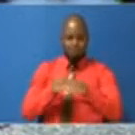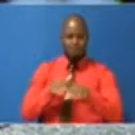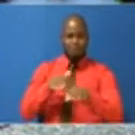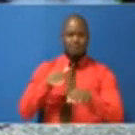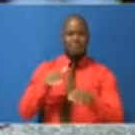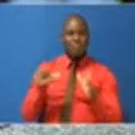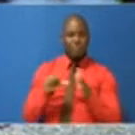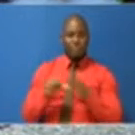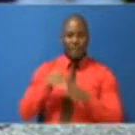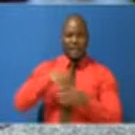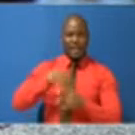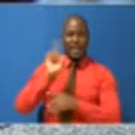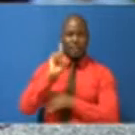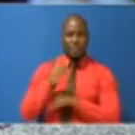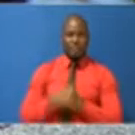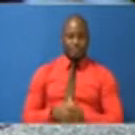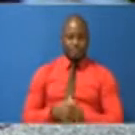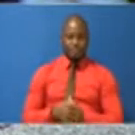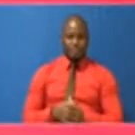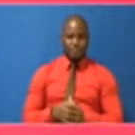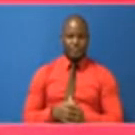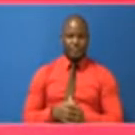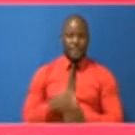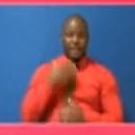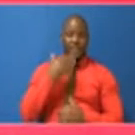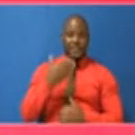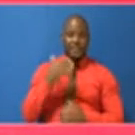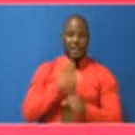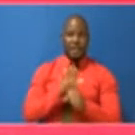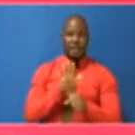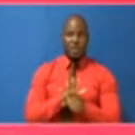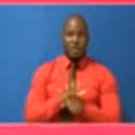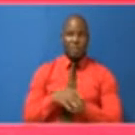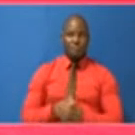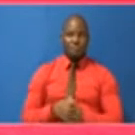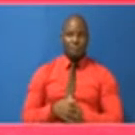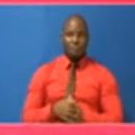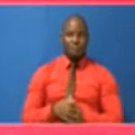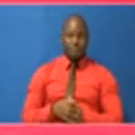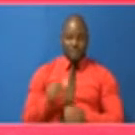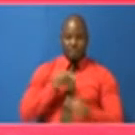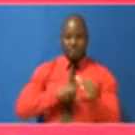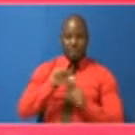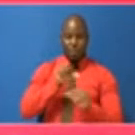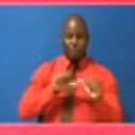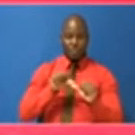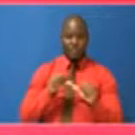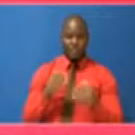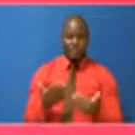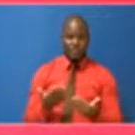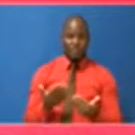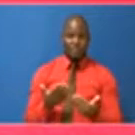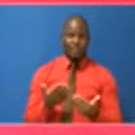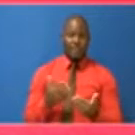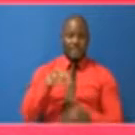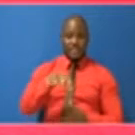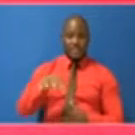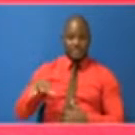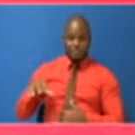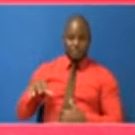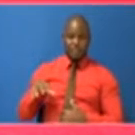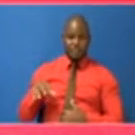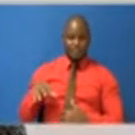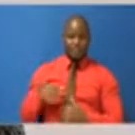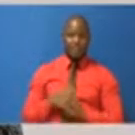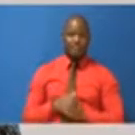menace if elected thank you so much about transport